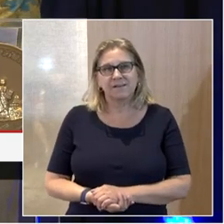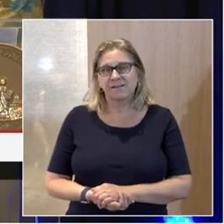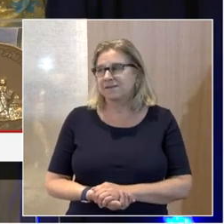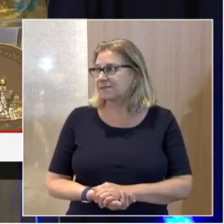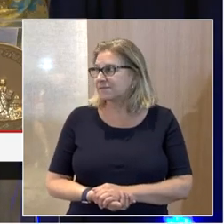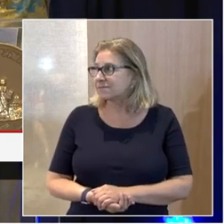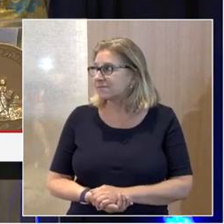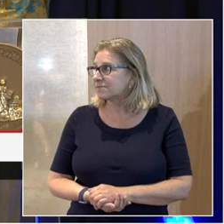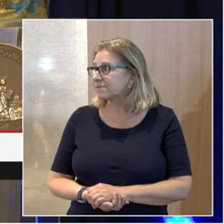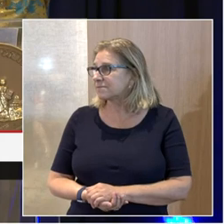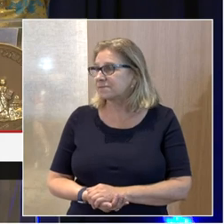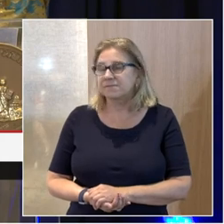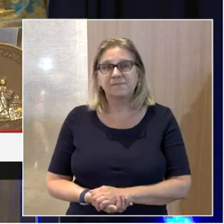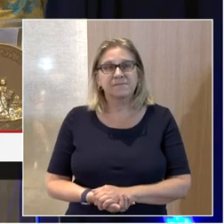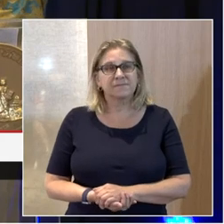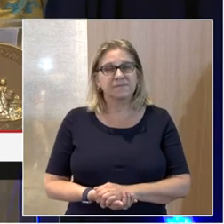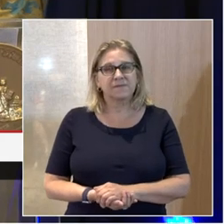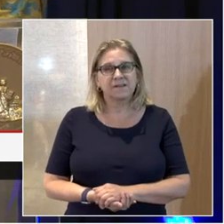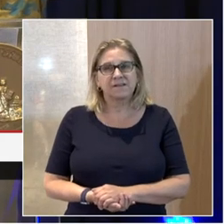Can't hear you.